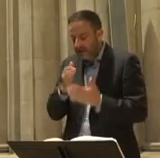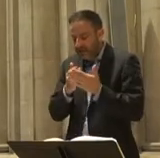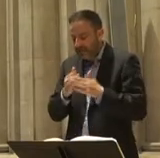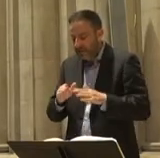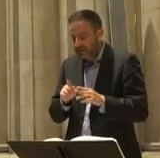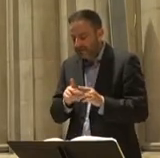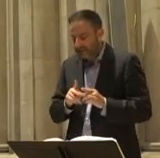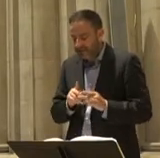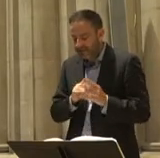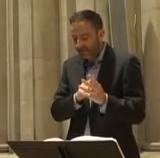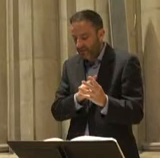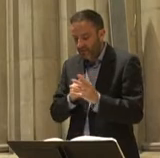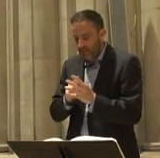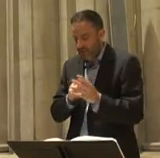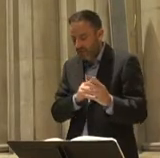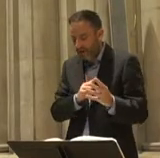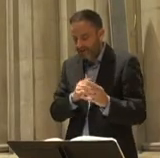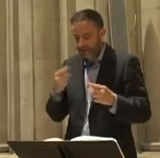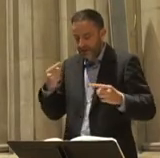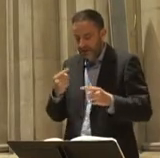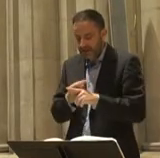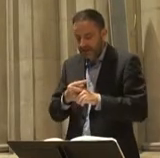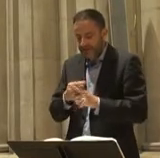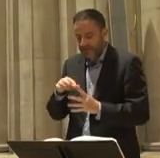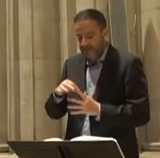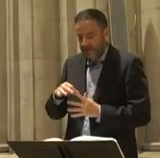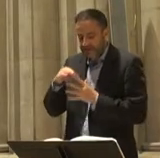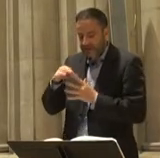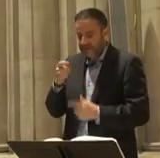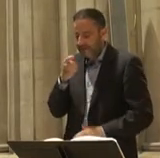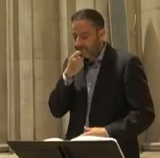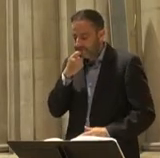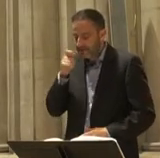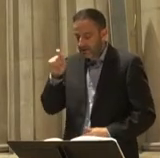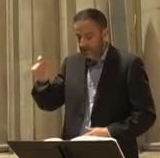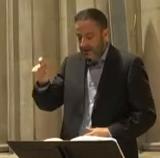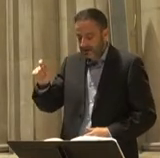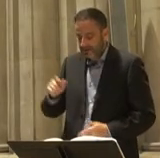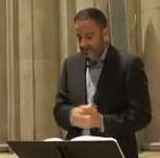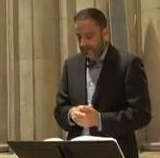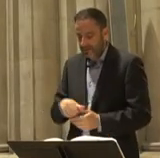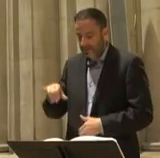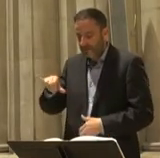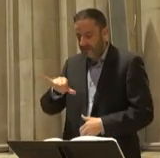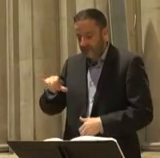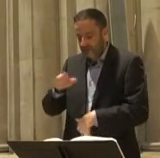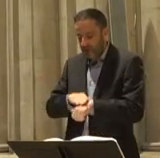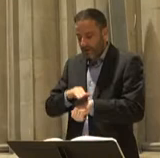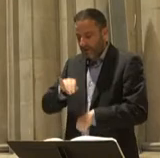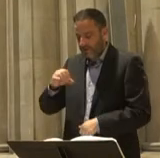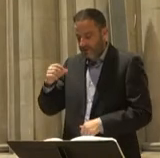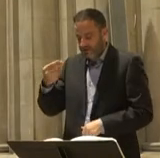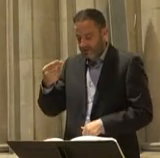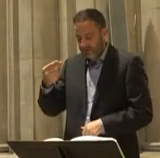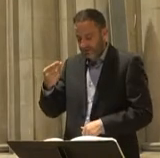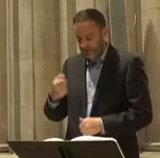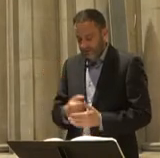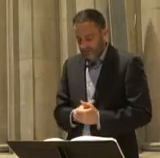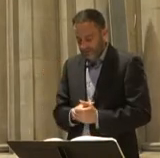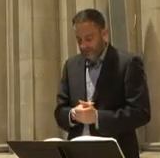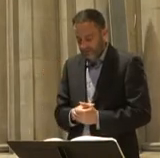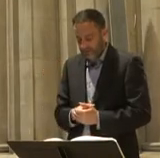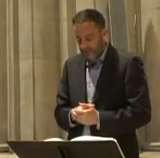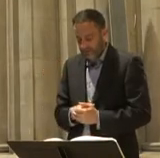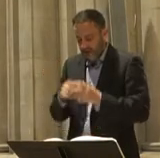in places of war and conflict, especially in Ukraine. Pour out your spirit upon Joseph, President of the